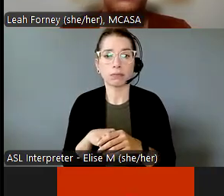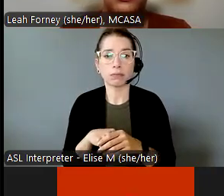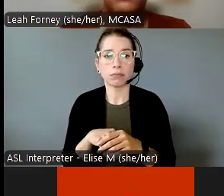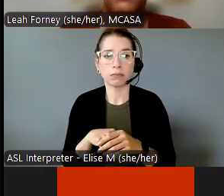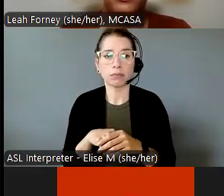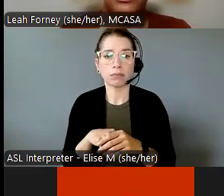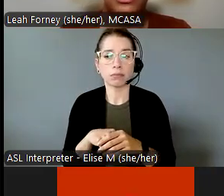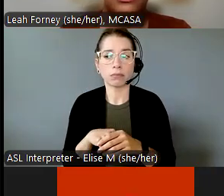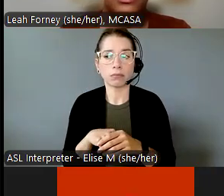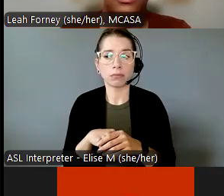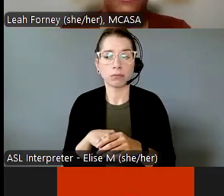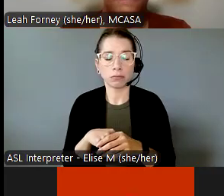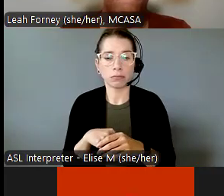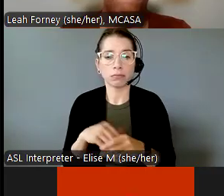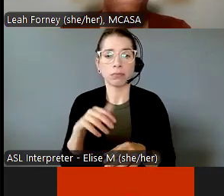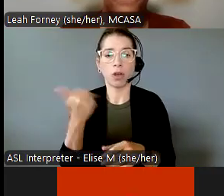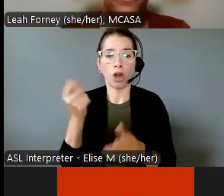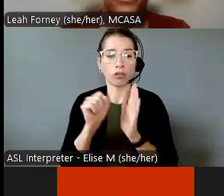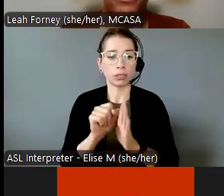other symptoms of PTSD,